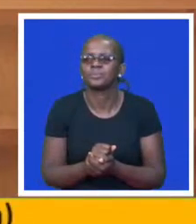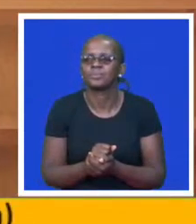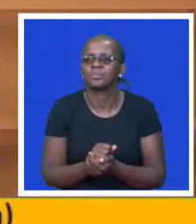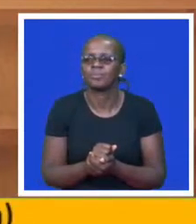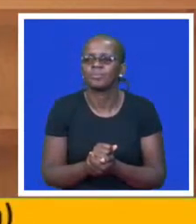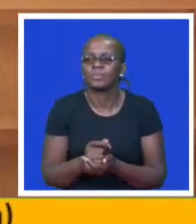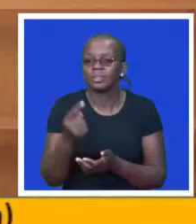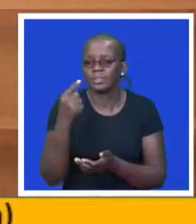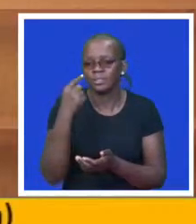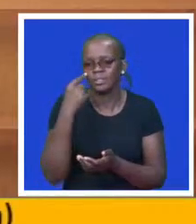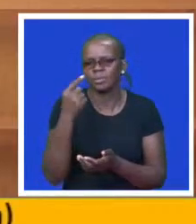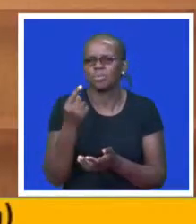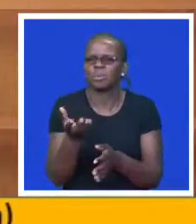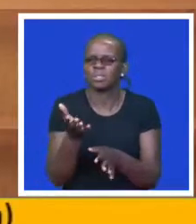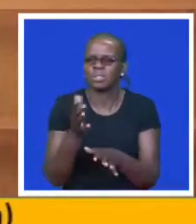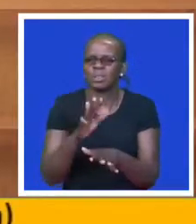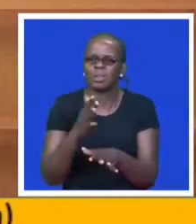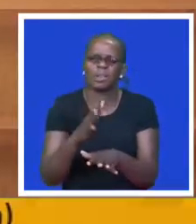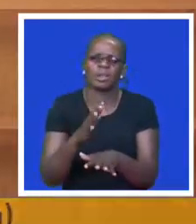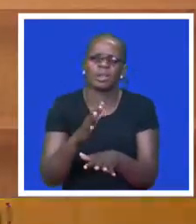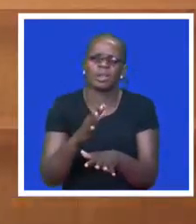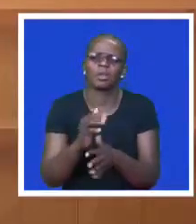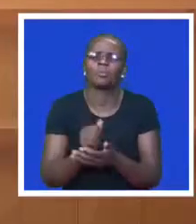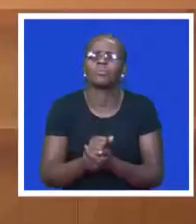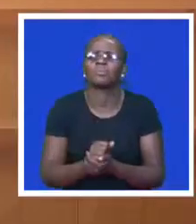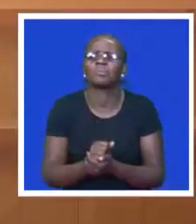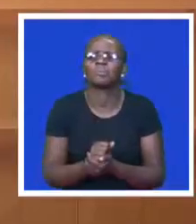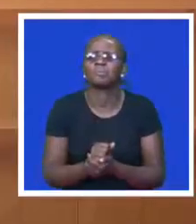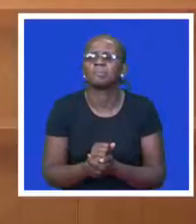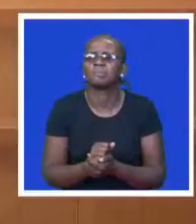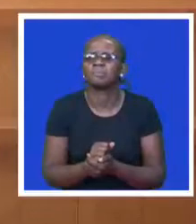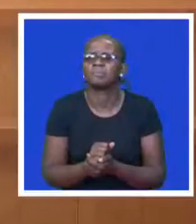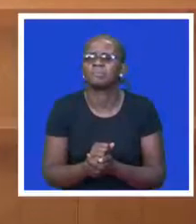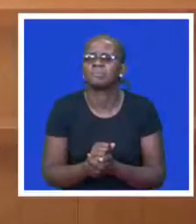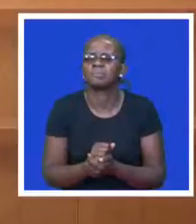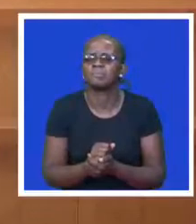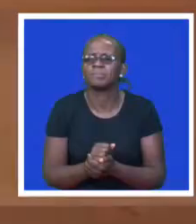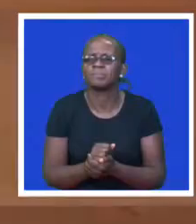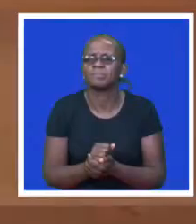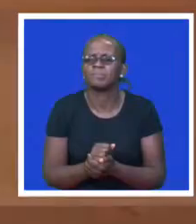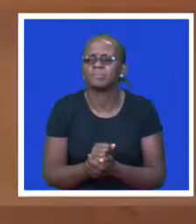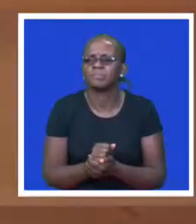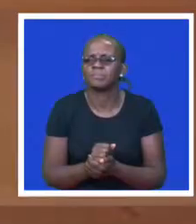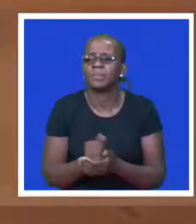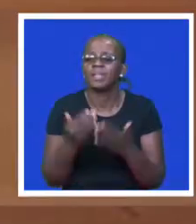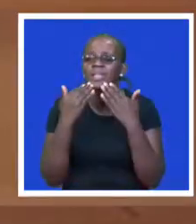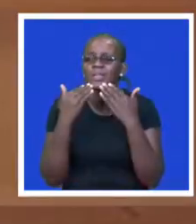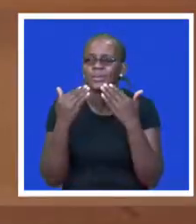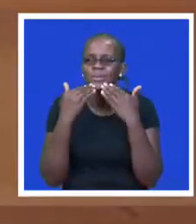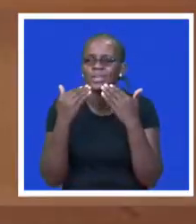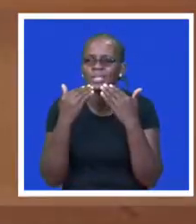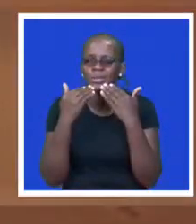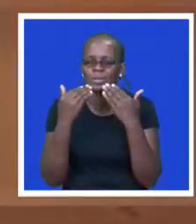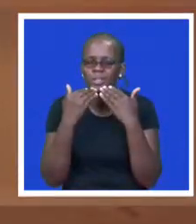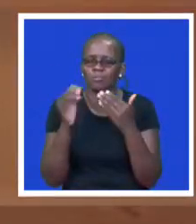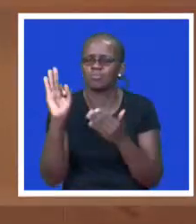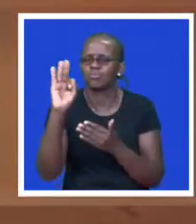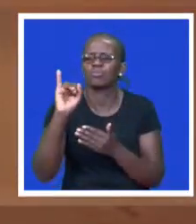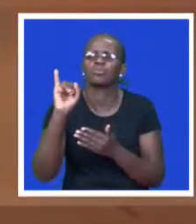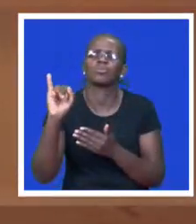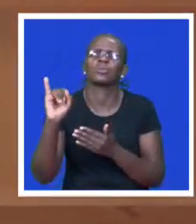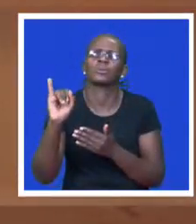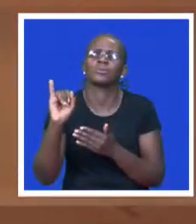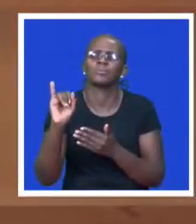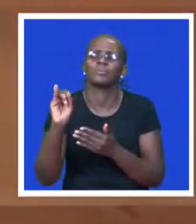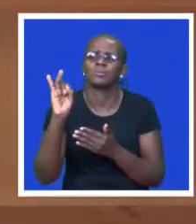came about. Okay. So mainly that's the main objective, the All right. rationale. Yes. Okay, thank you for that. Form 1s and Form 2s, I hope